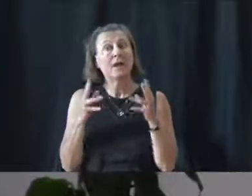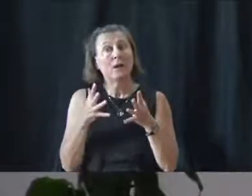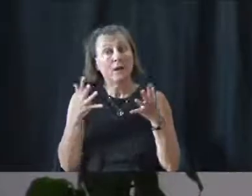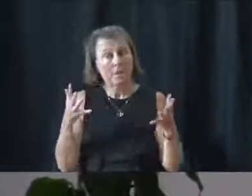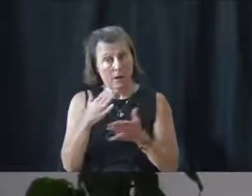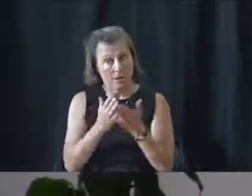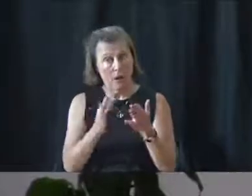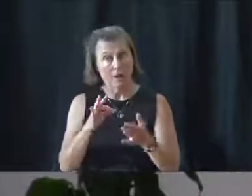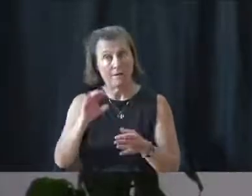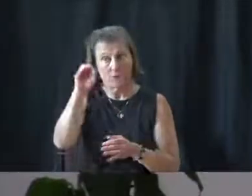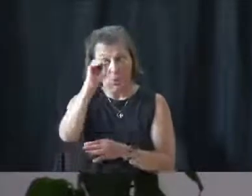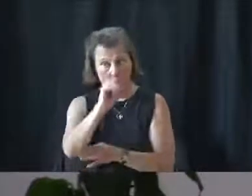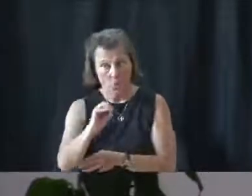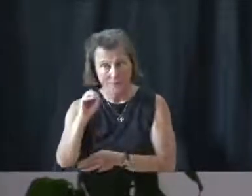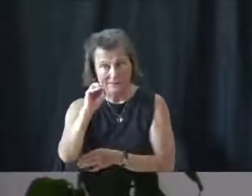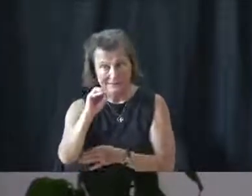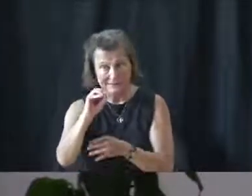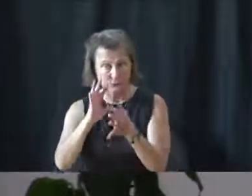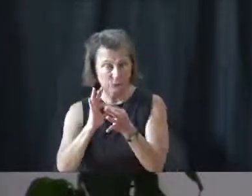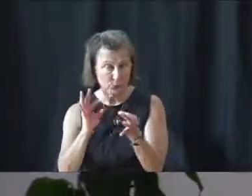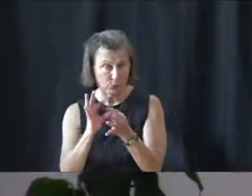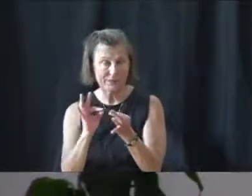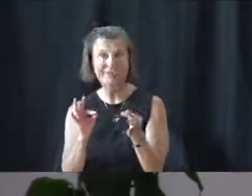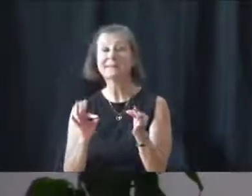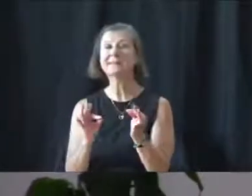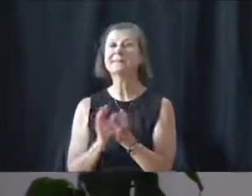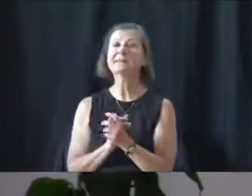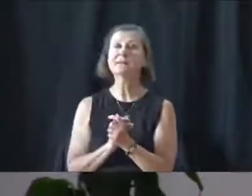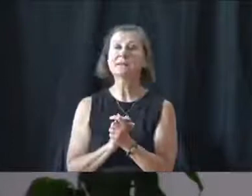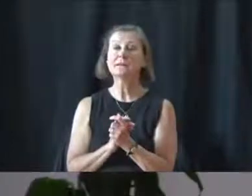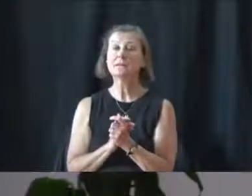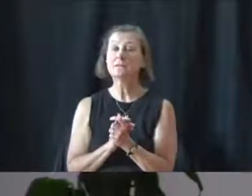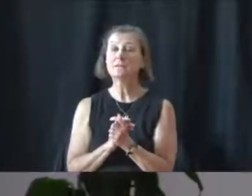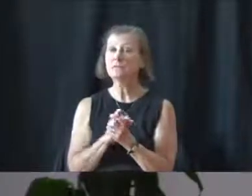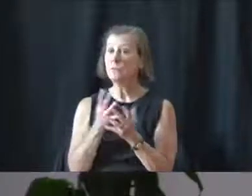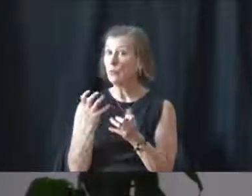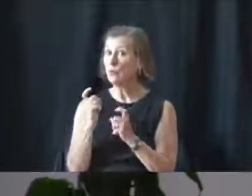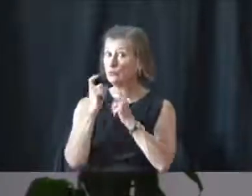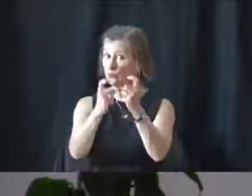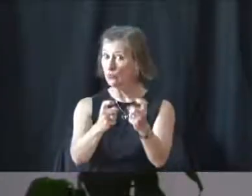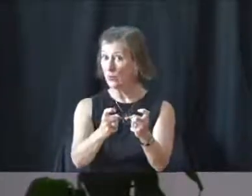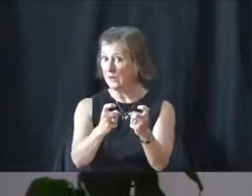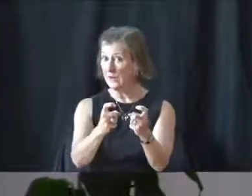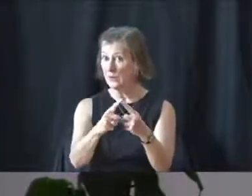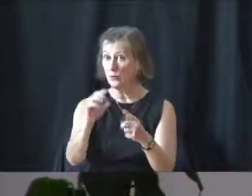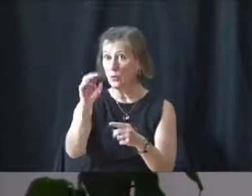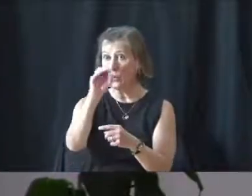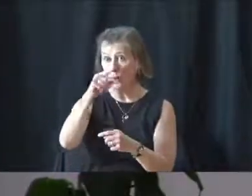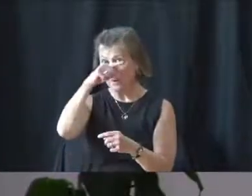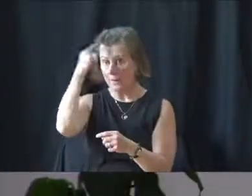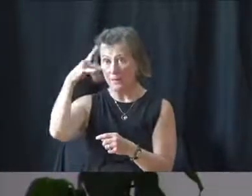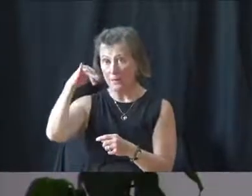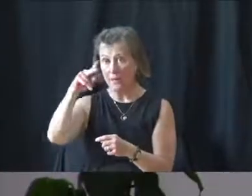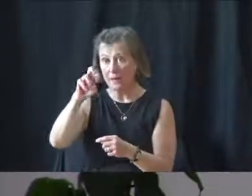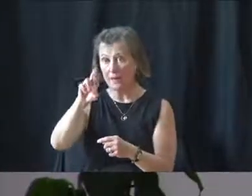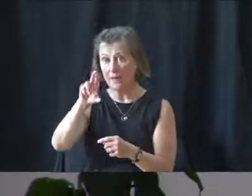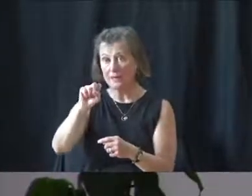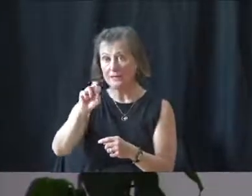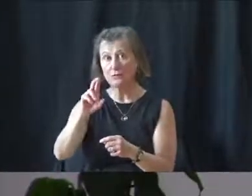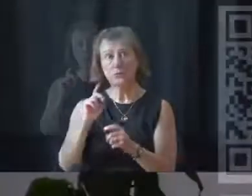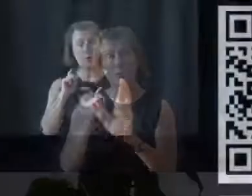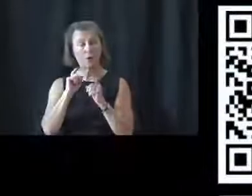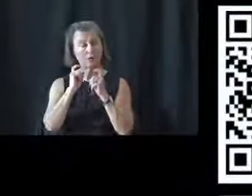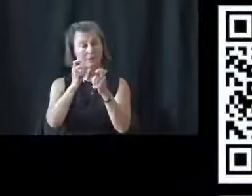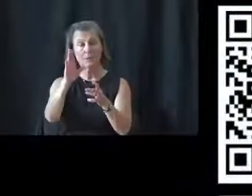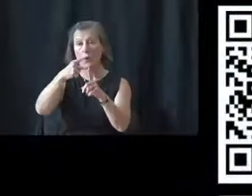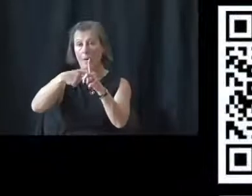part of the Oregon story. To donate to Oregon Black Pioneers and to submit your monthly